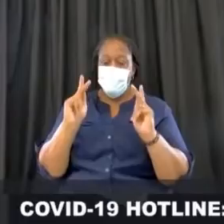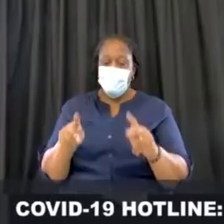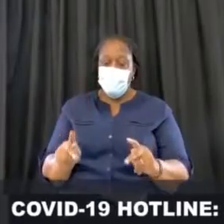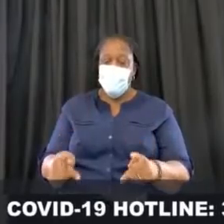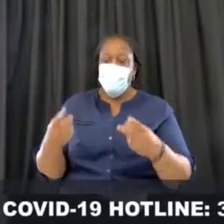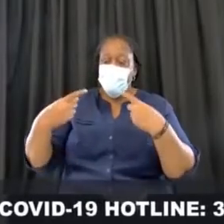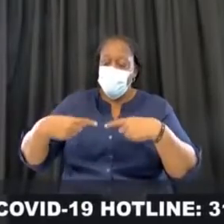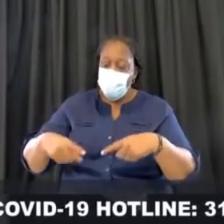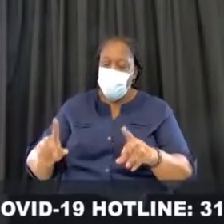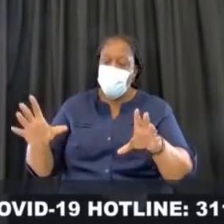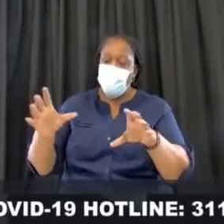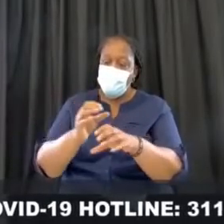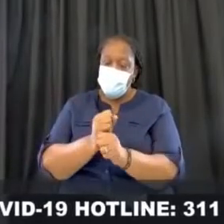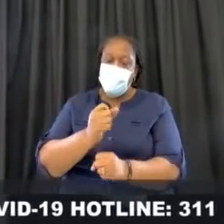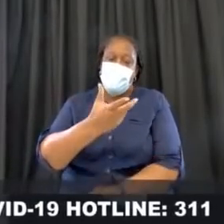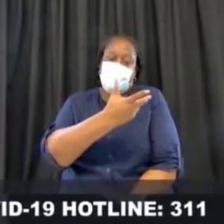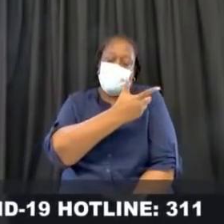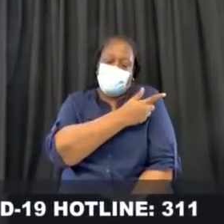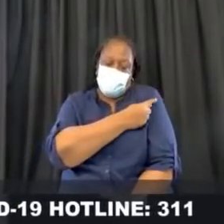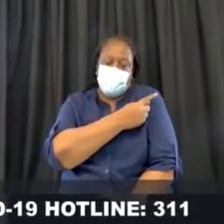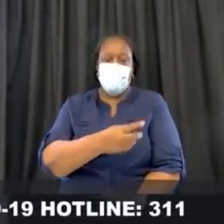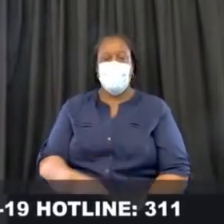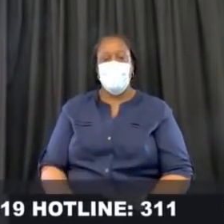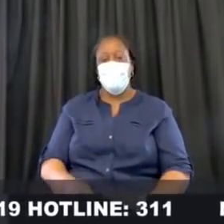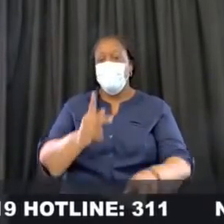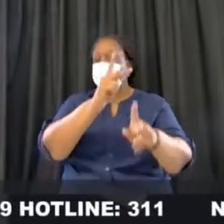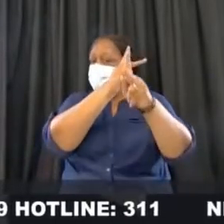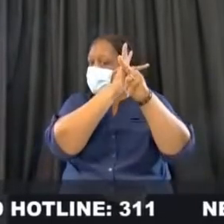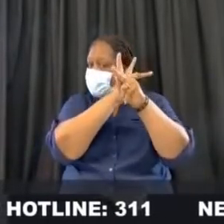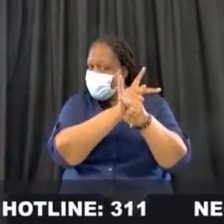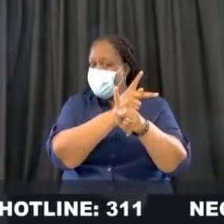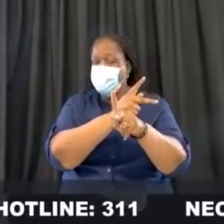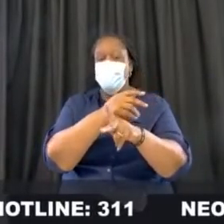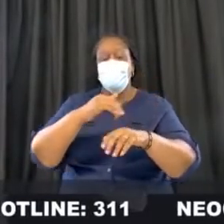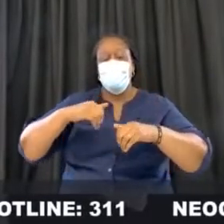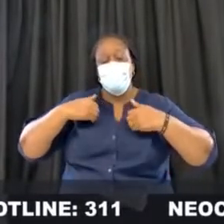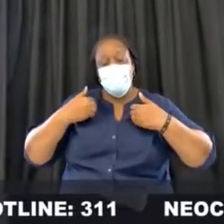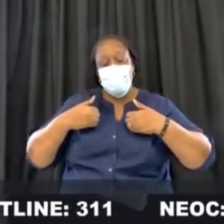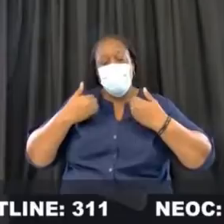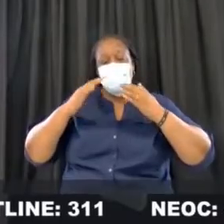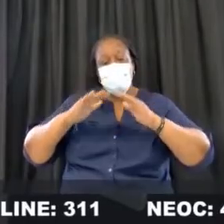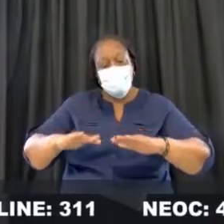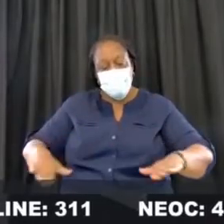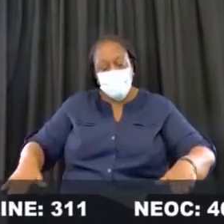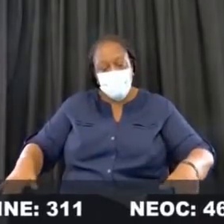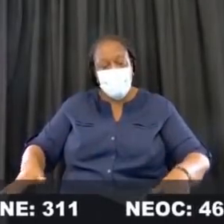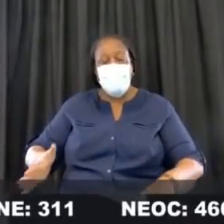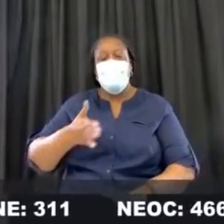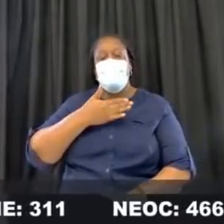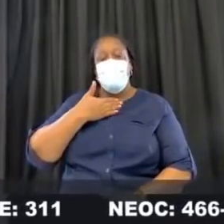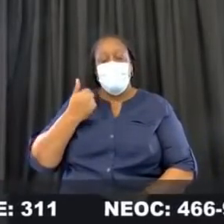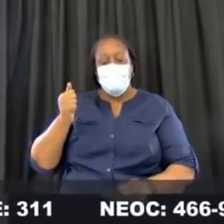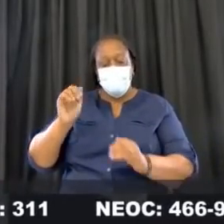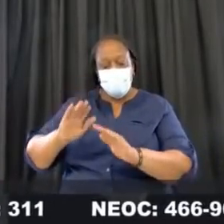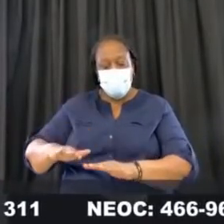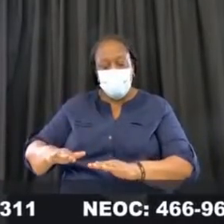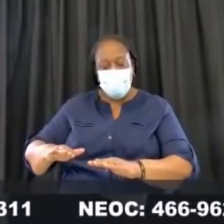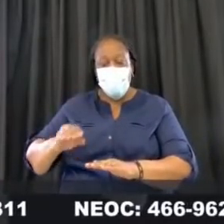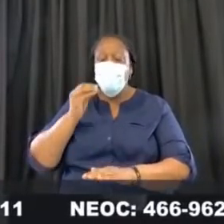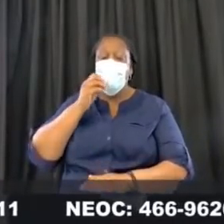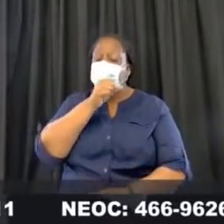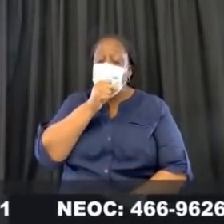decrease that is by all of us playing our part and making sure that we adopt the non-pharmaceutical measures in